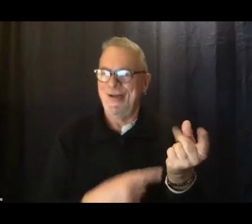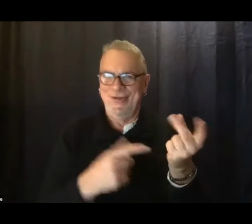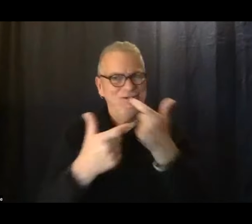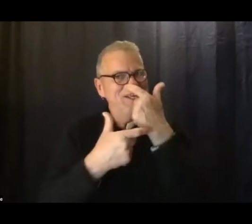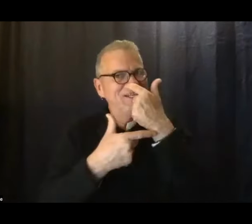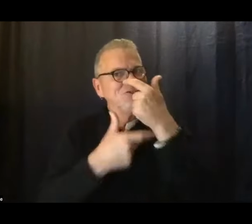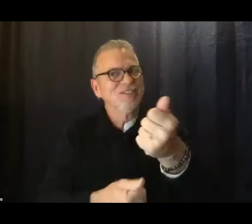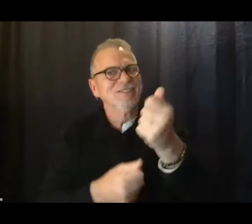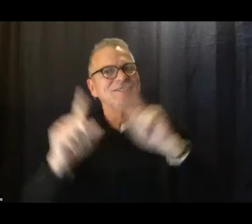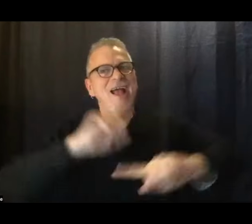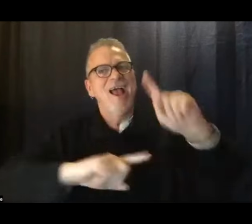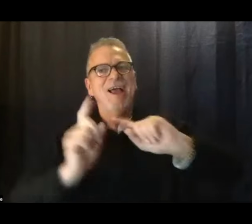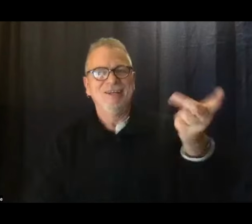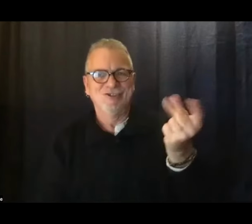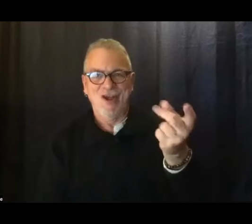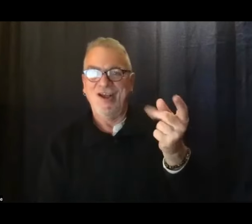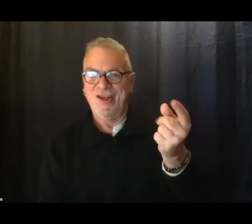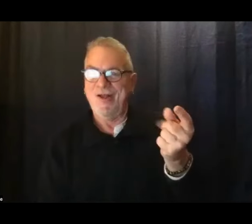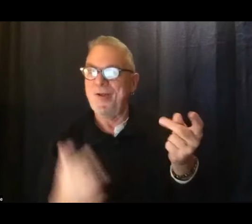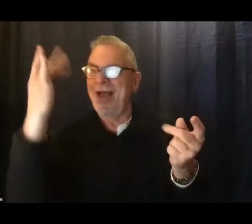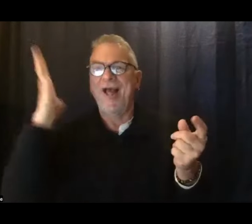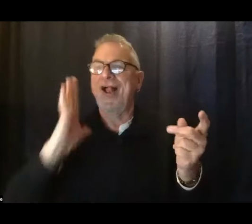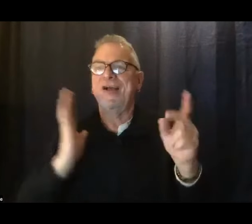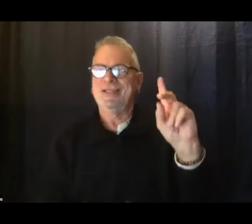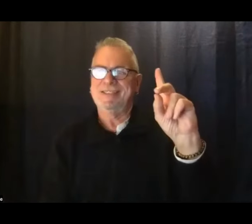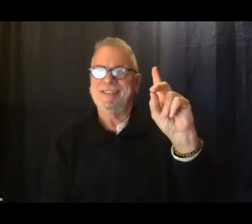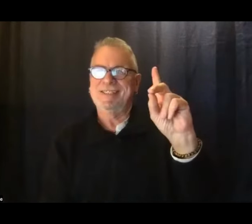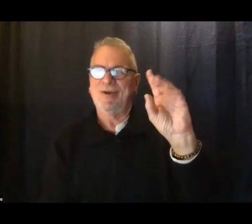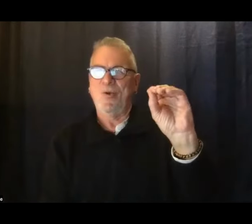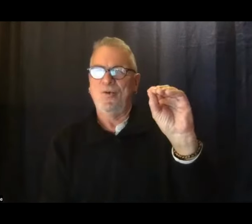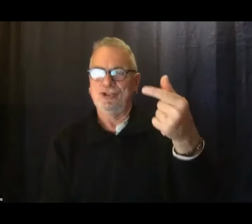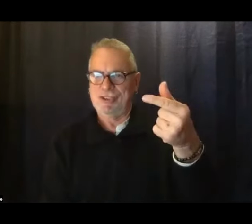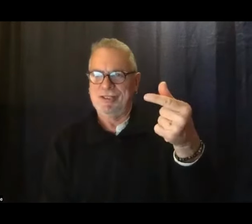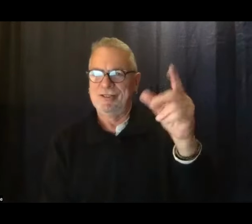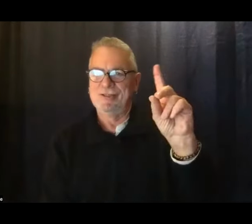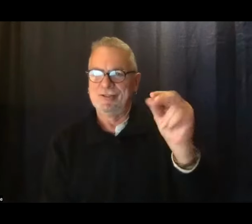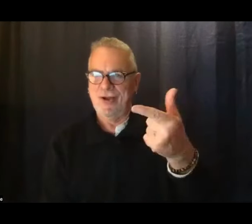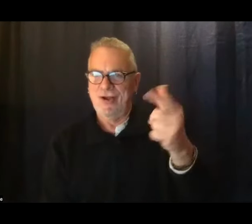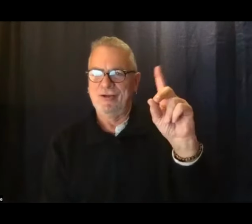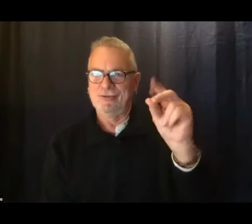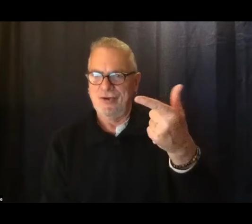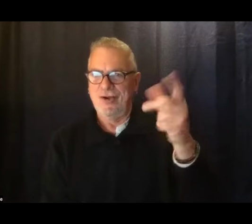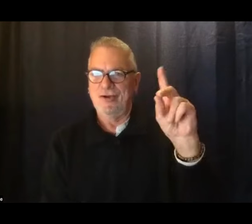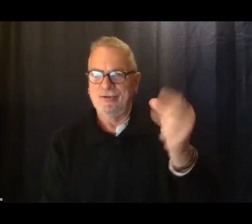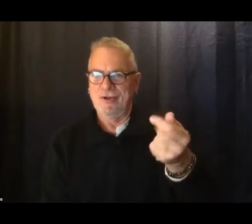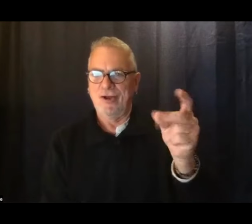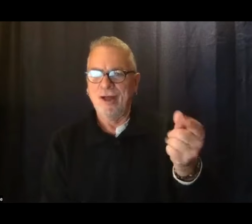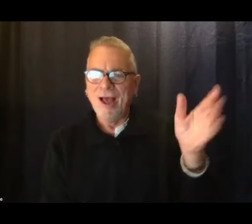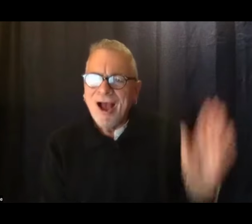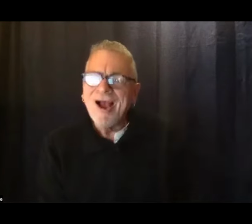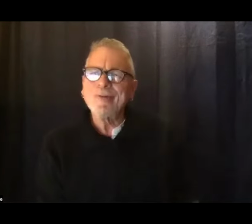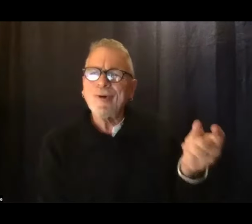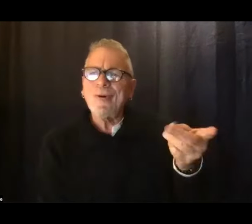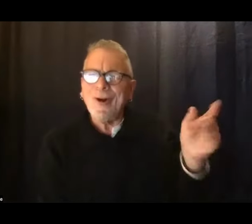fix. Dog. Dog's actually an interesting sign, interesting one. Now, a long time ago, it used to be